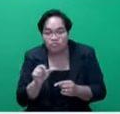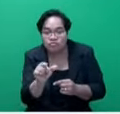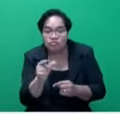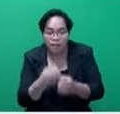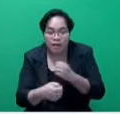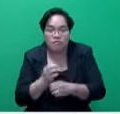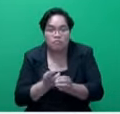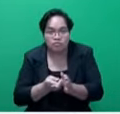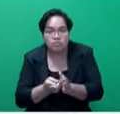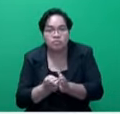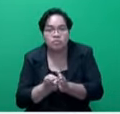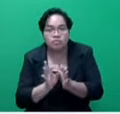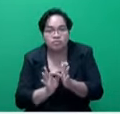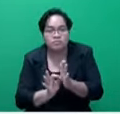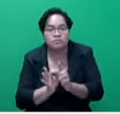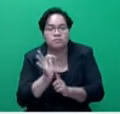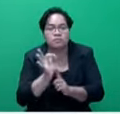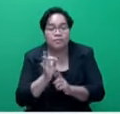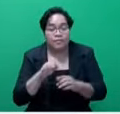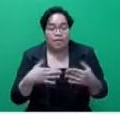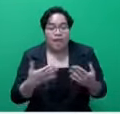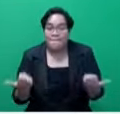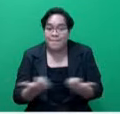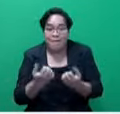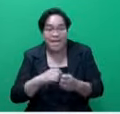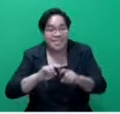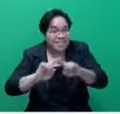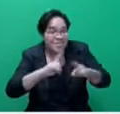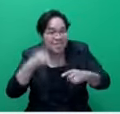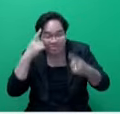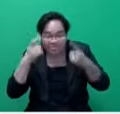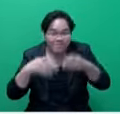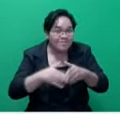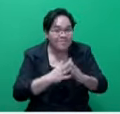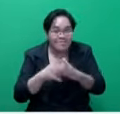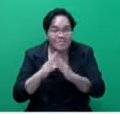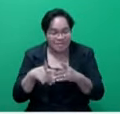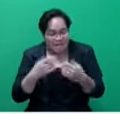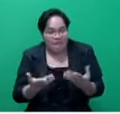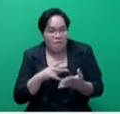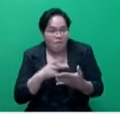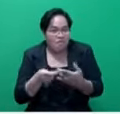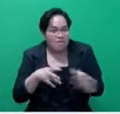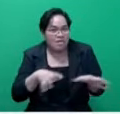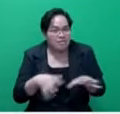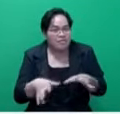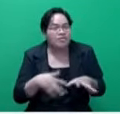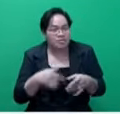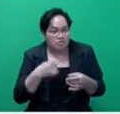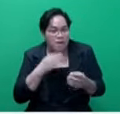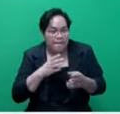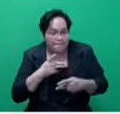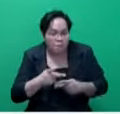recovery. Many initiatives have now either been successfully rolled out or are in the process of being